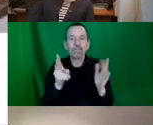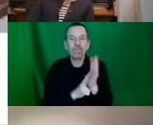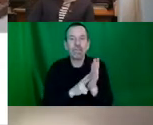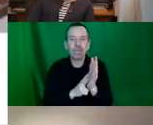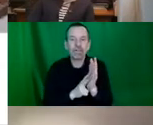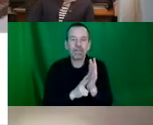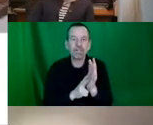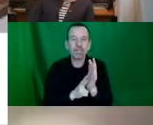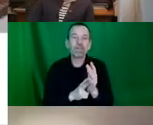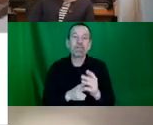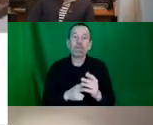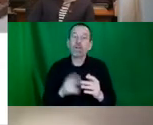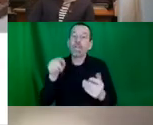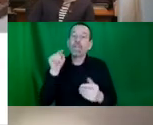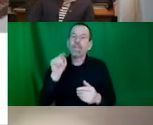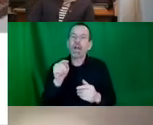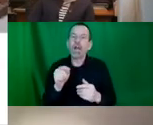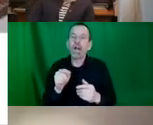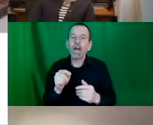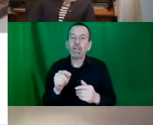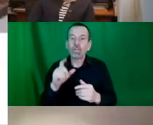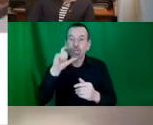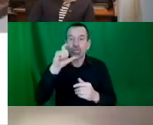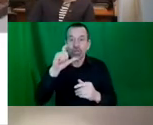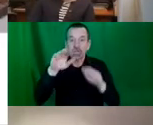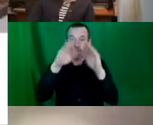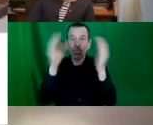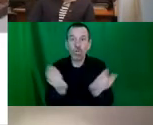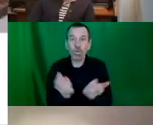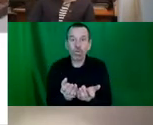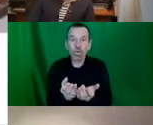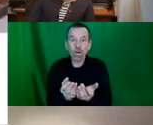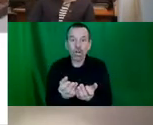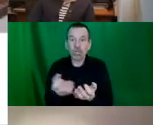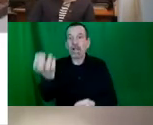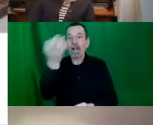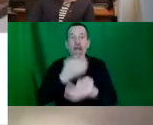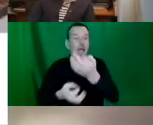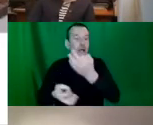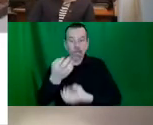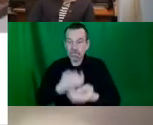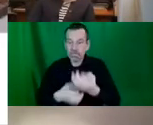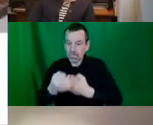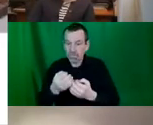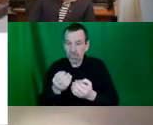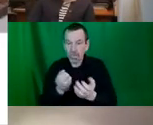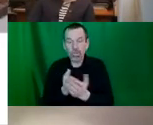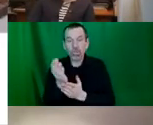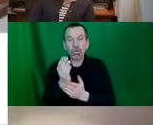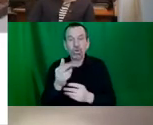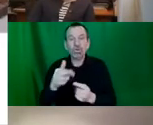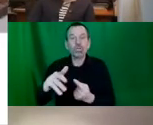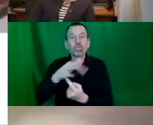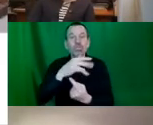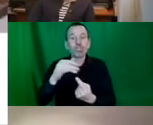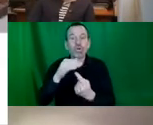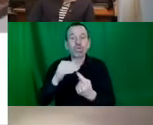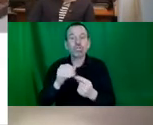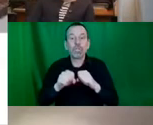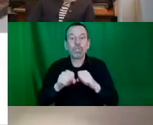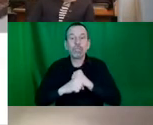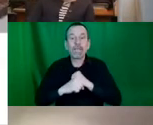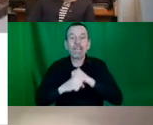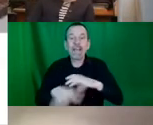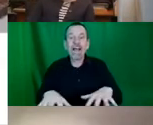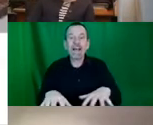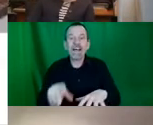conservators around the world invited others to ask questions through social media platforms. A team of six of us came together to answer questions